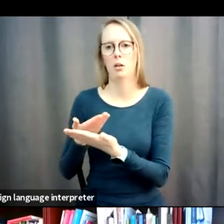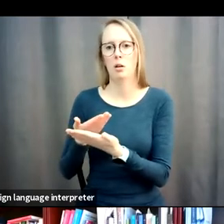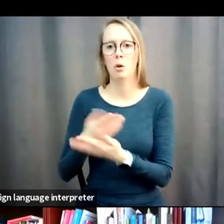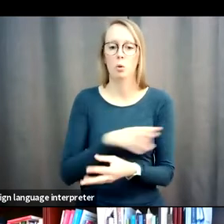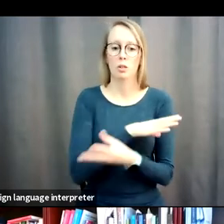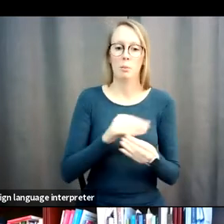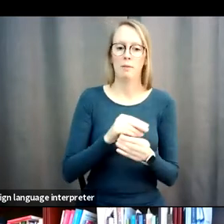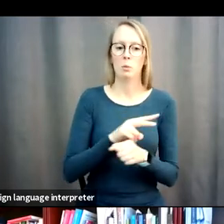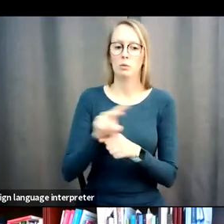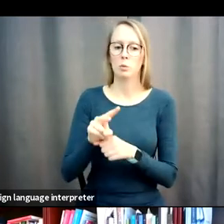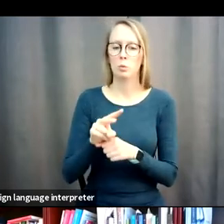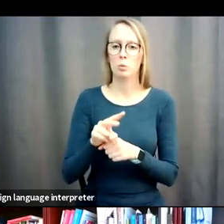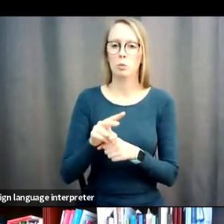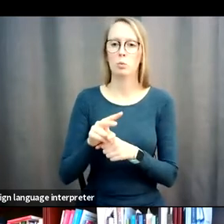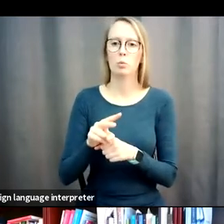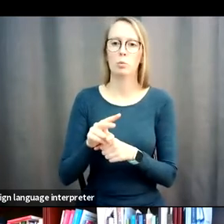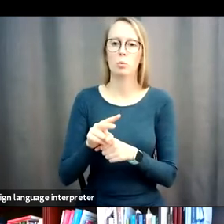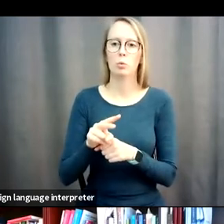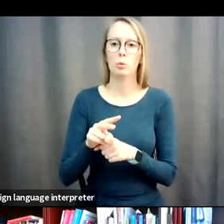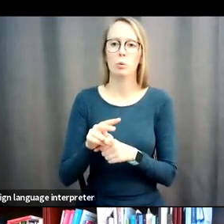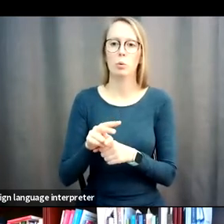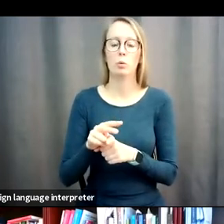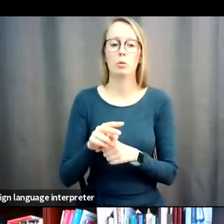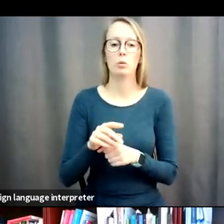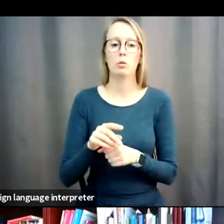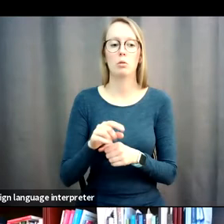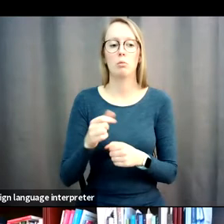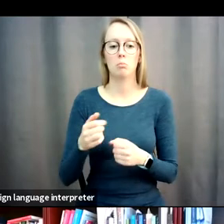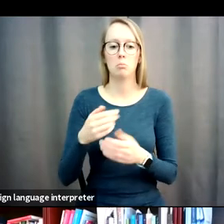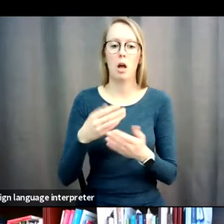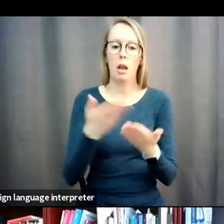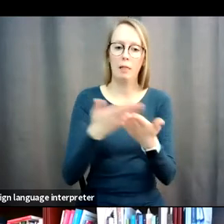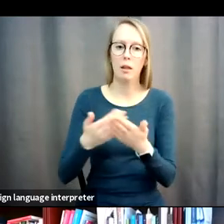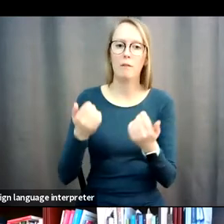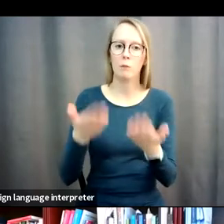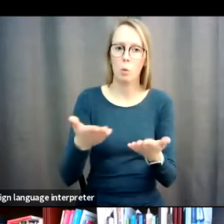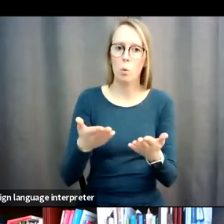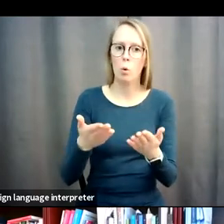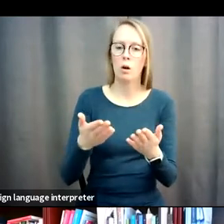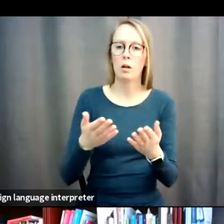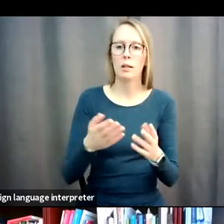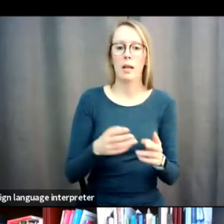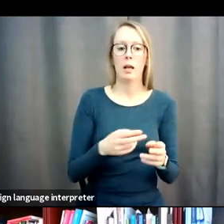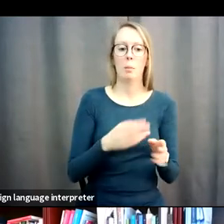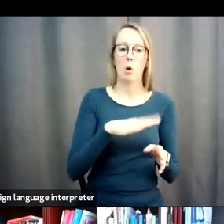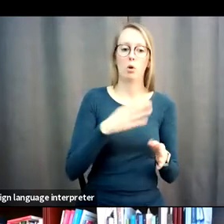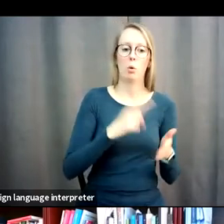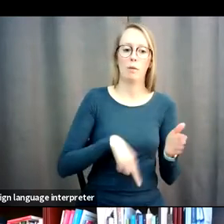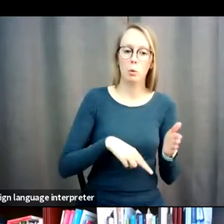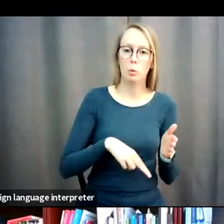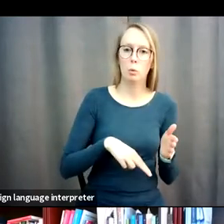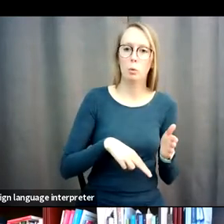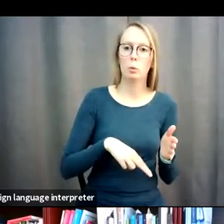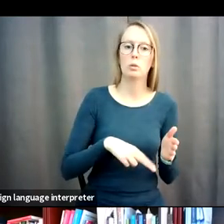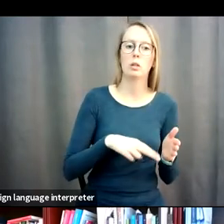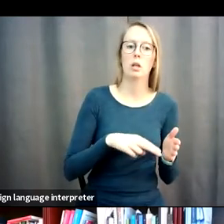is what is given to the states after the Committee on the Rights of the Child, or the Committee on the Rights of Persons